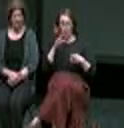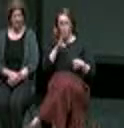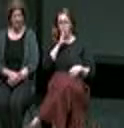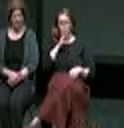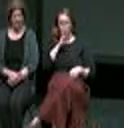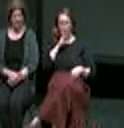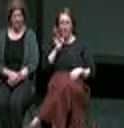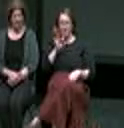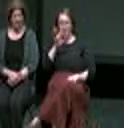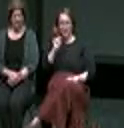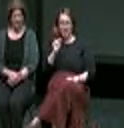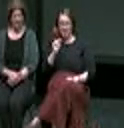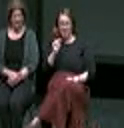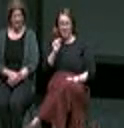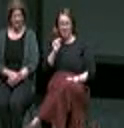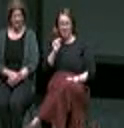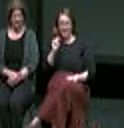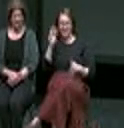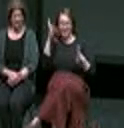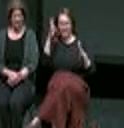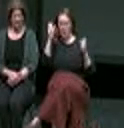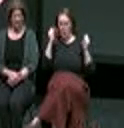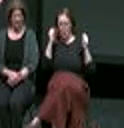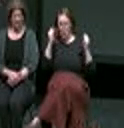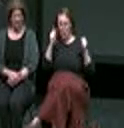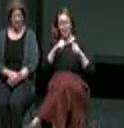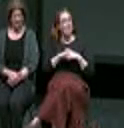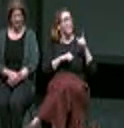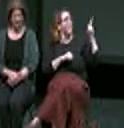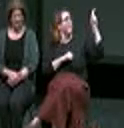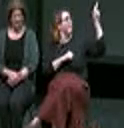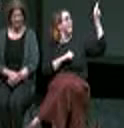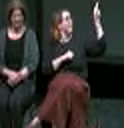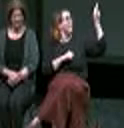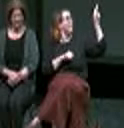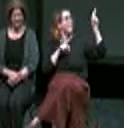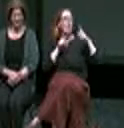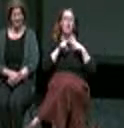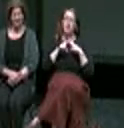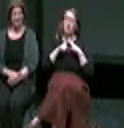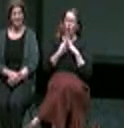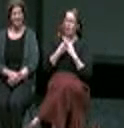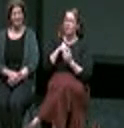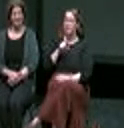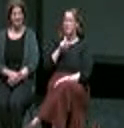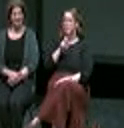Fest? Woo! So it started in